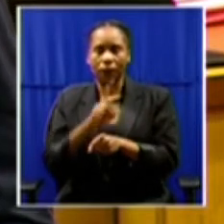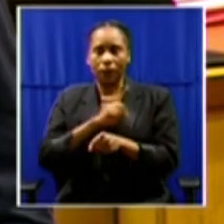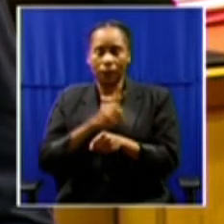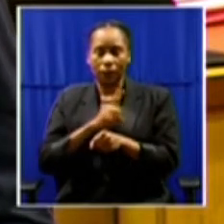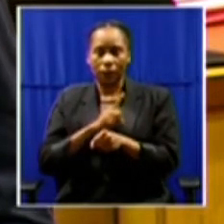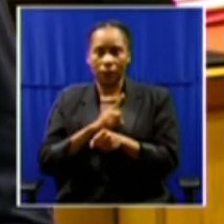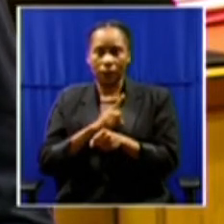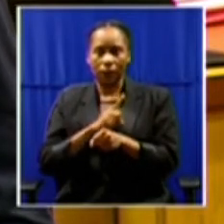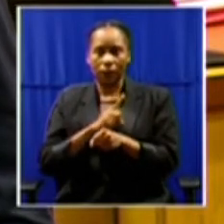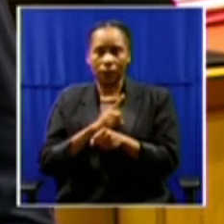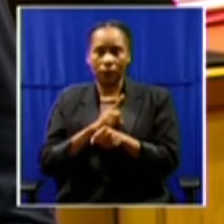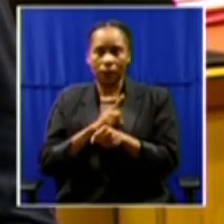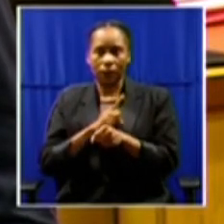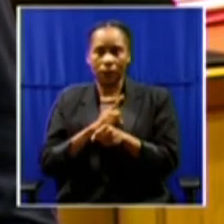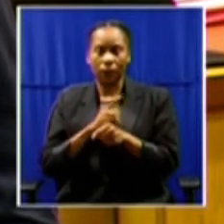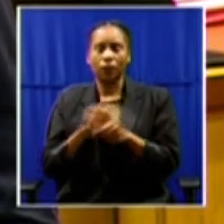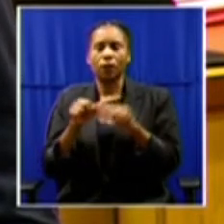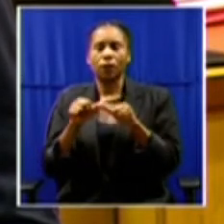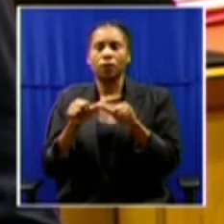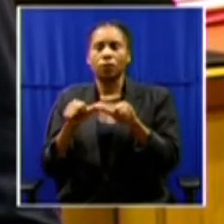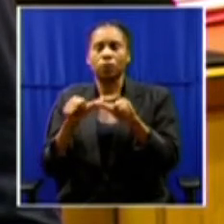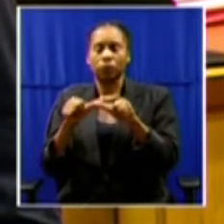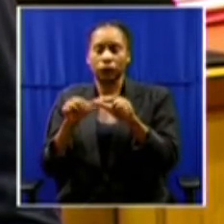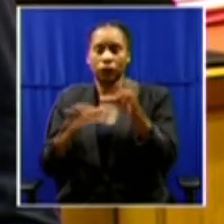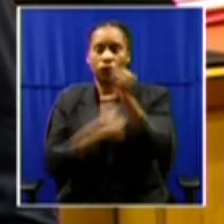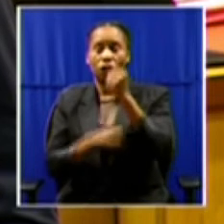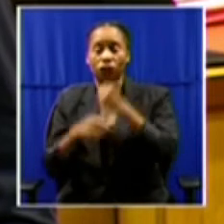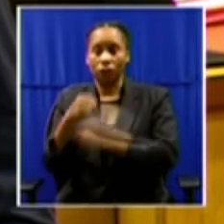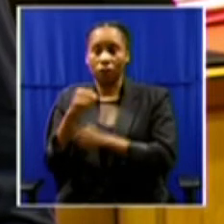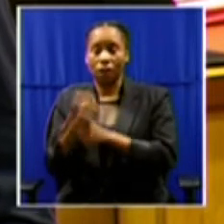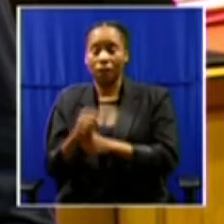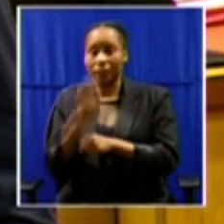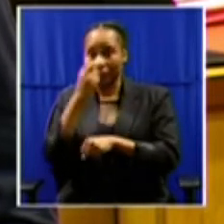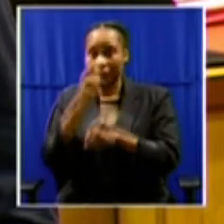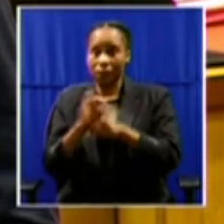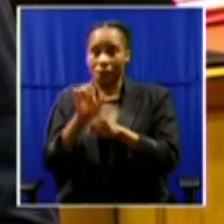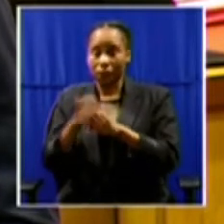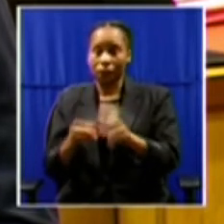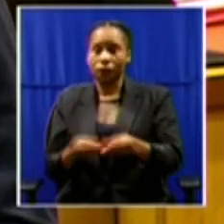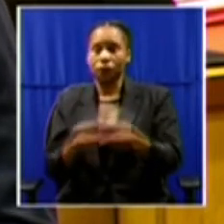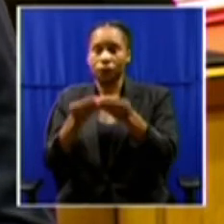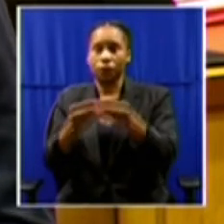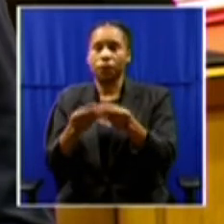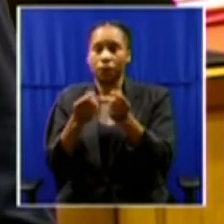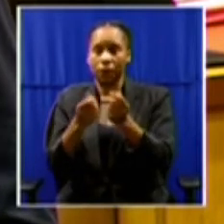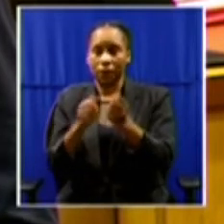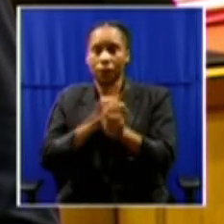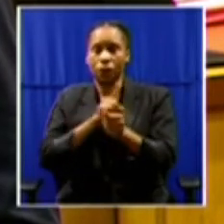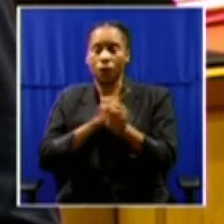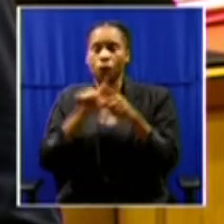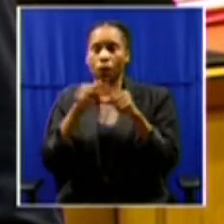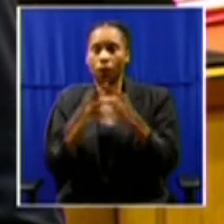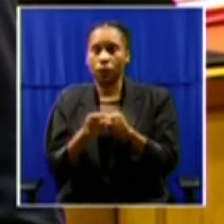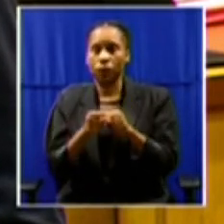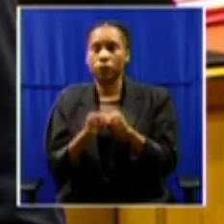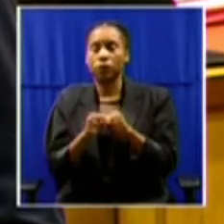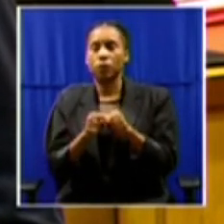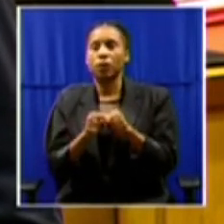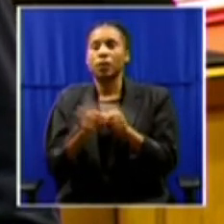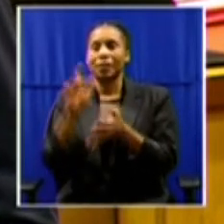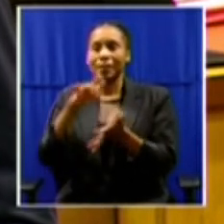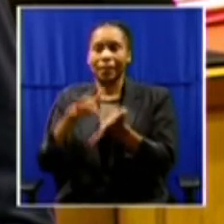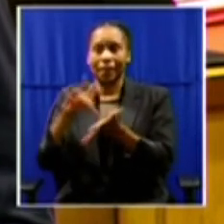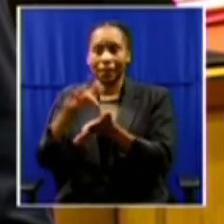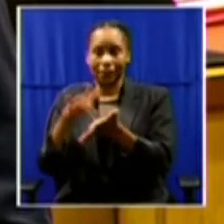various structures that are relevant for budget allocation. And hence, we spoke about the Thuthuzela care centers, and